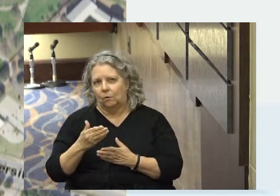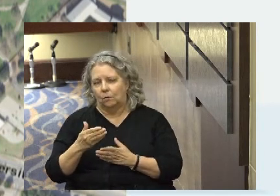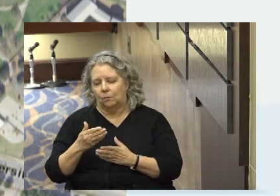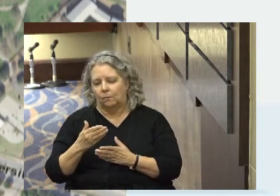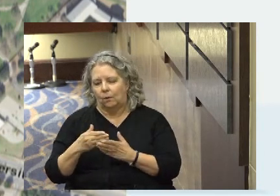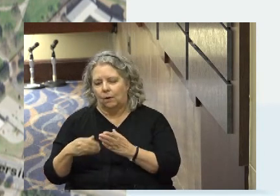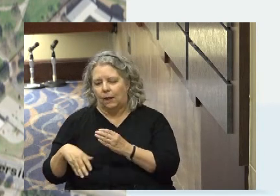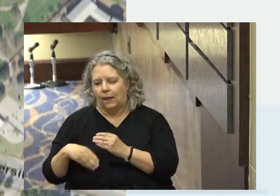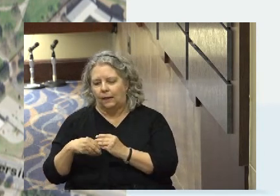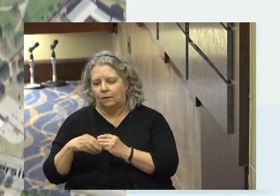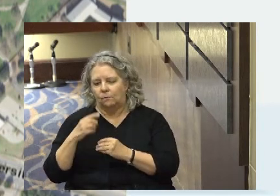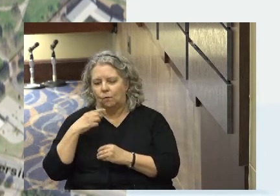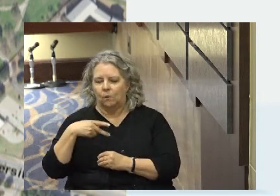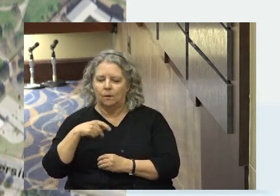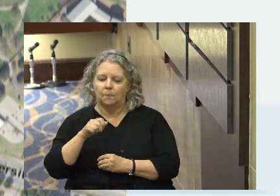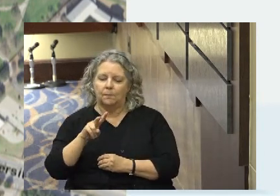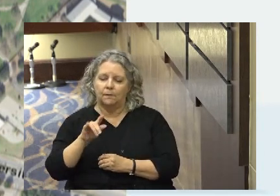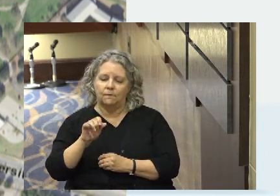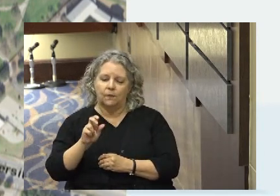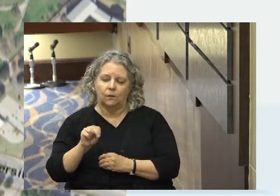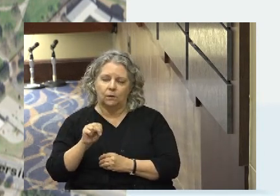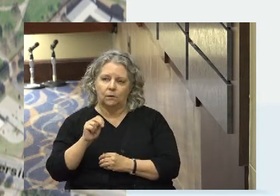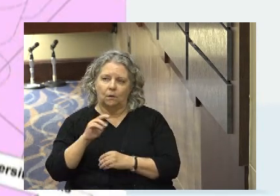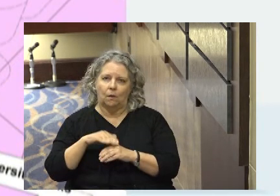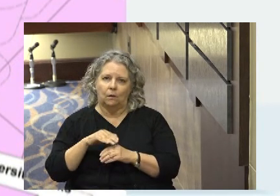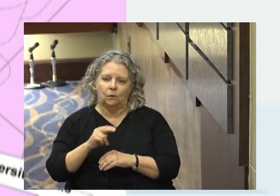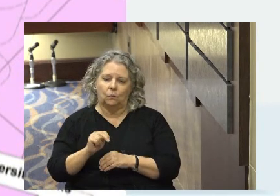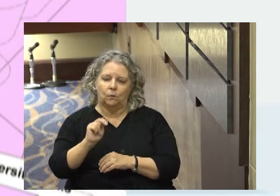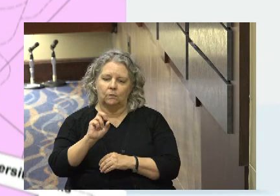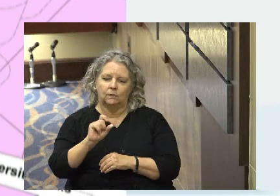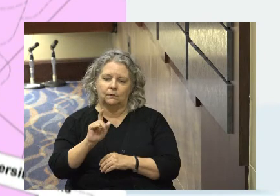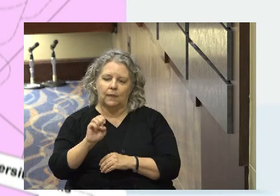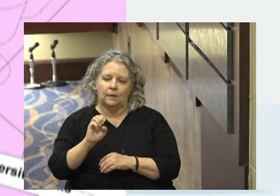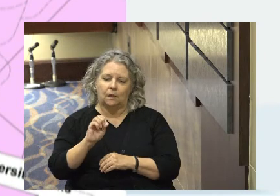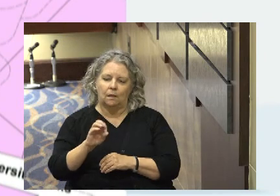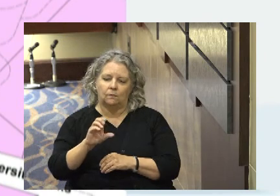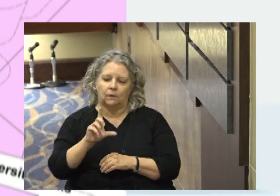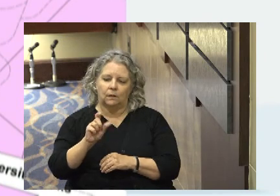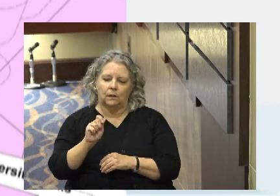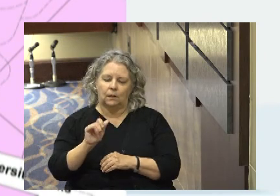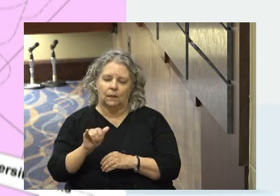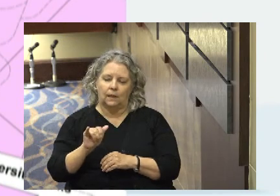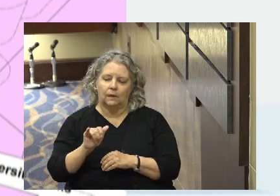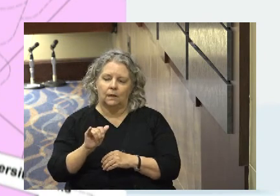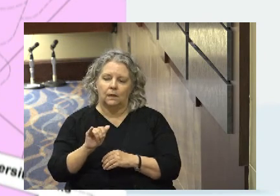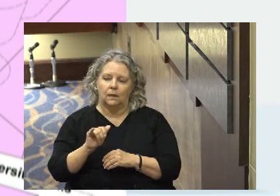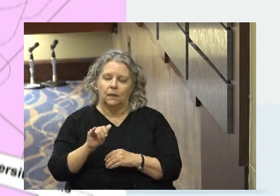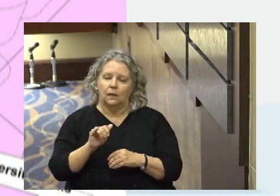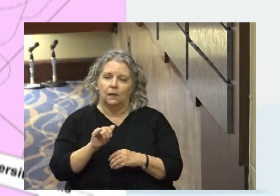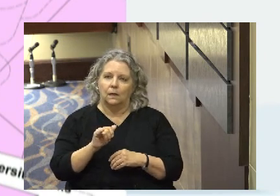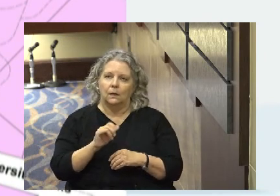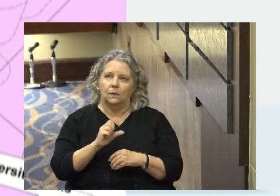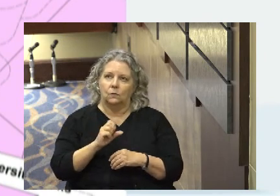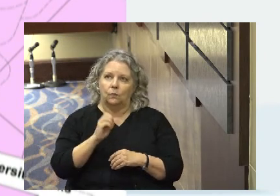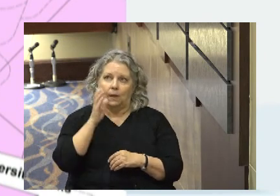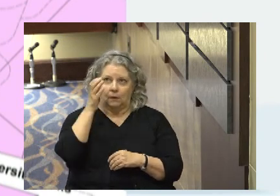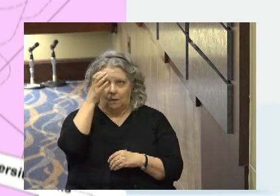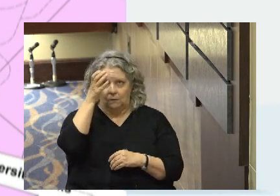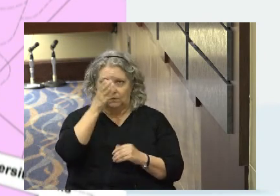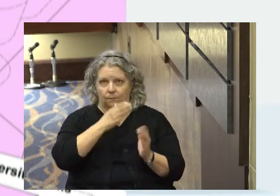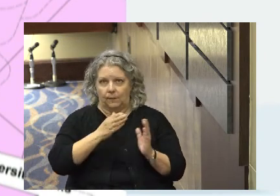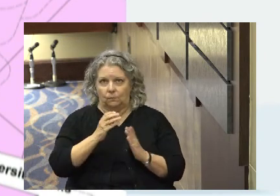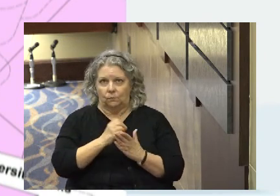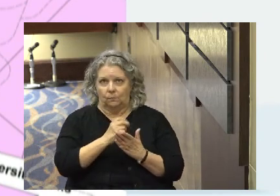pavilion project on the north side of Clay. You can see the zoning all there. The concept plan was approved by council